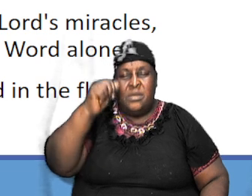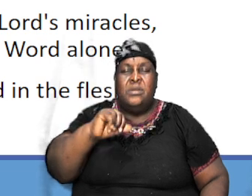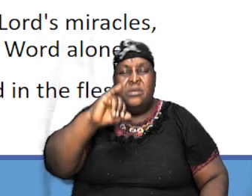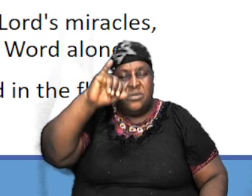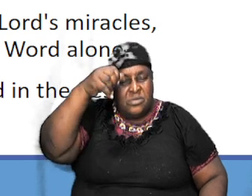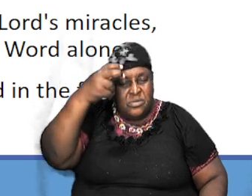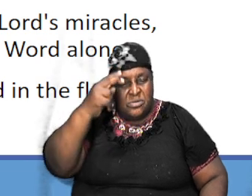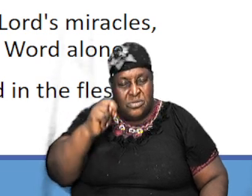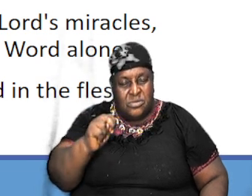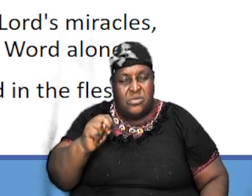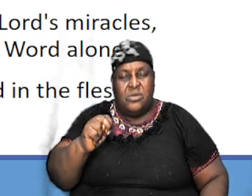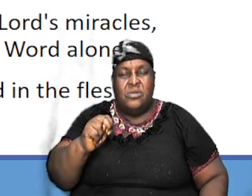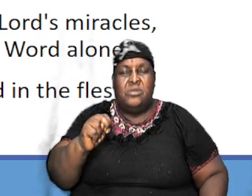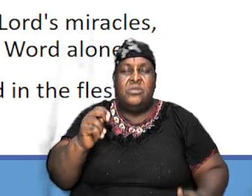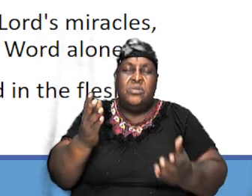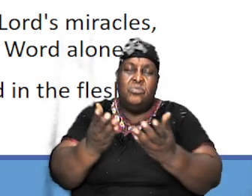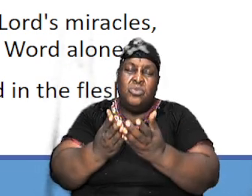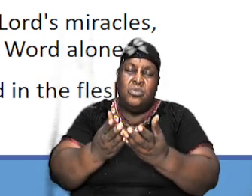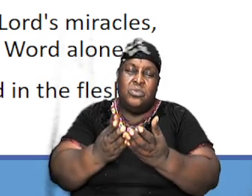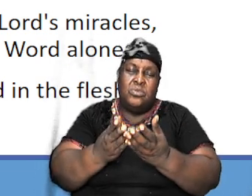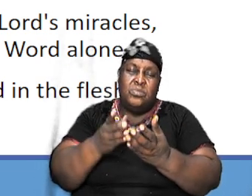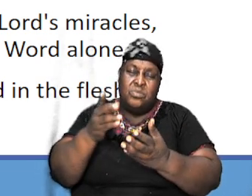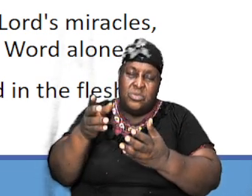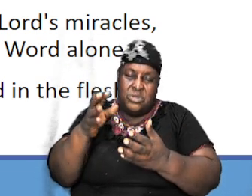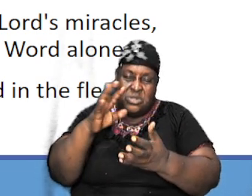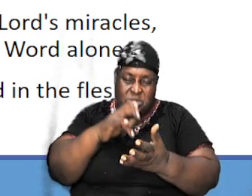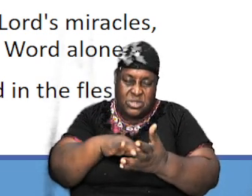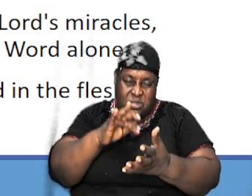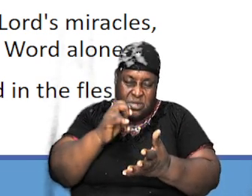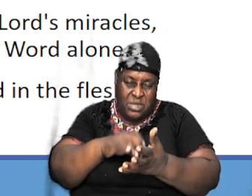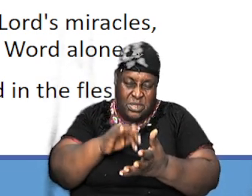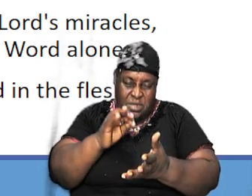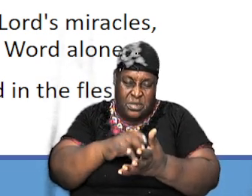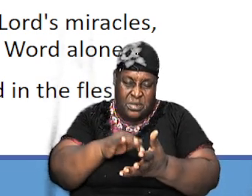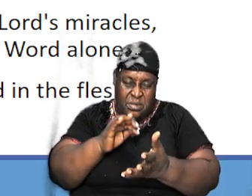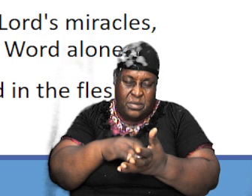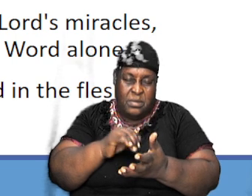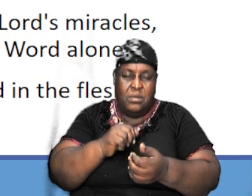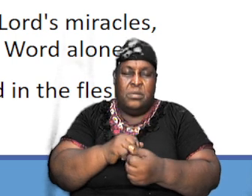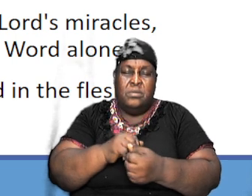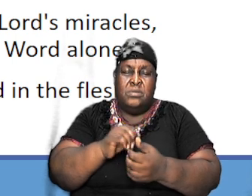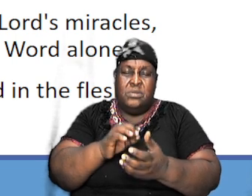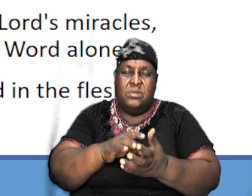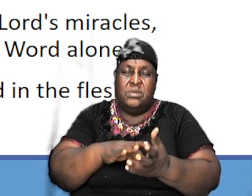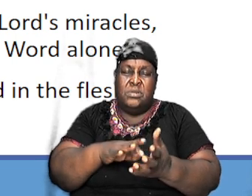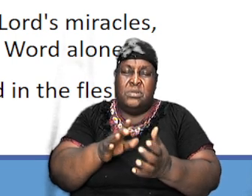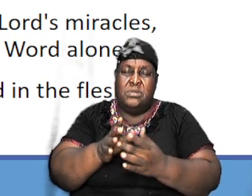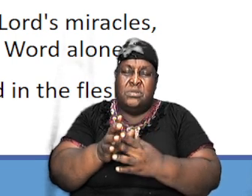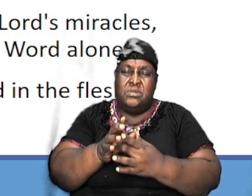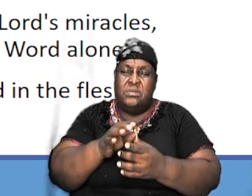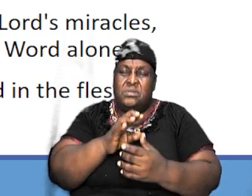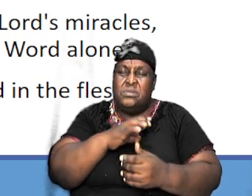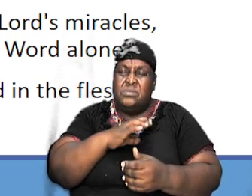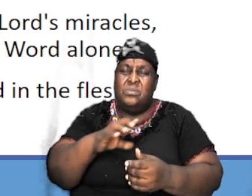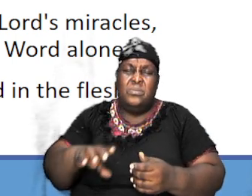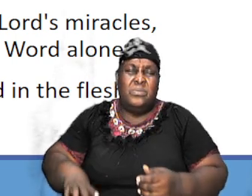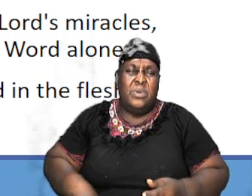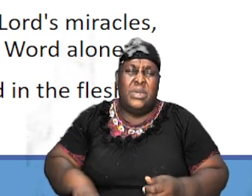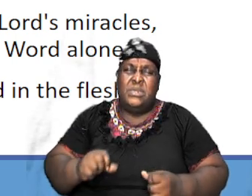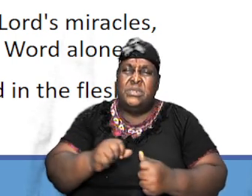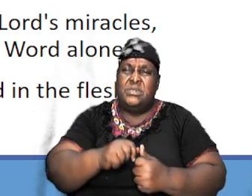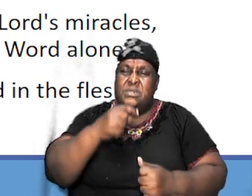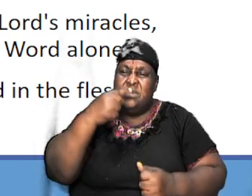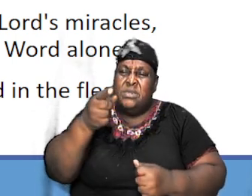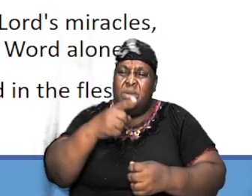look at. In this gospel, John presented Jesus Christ as the one who we are to believe. That is